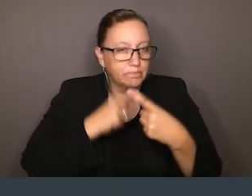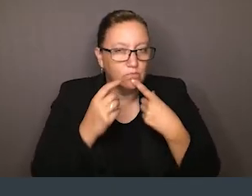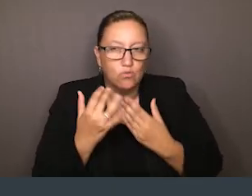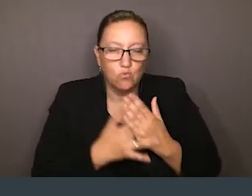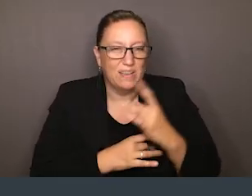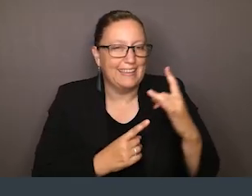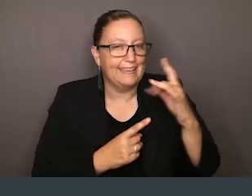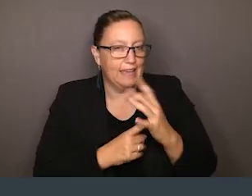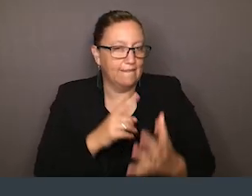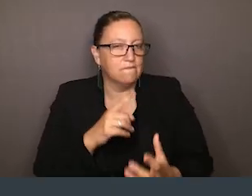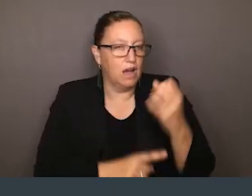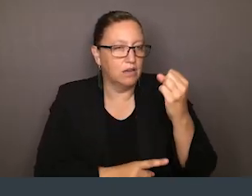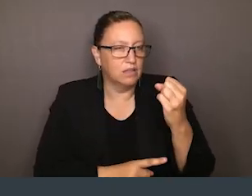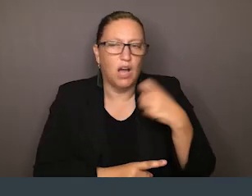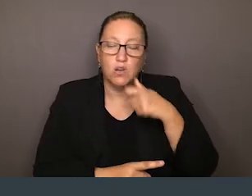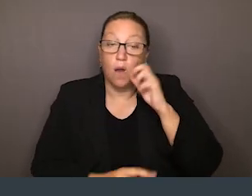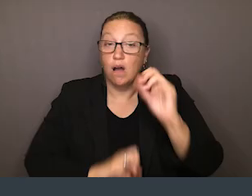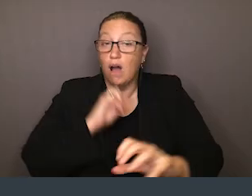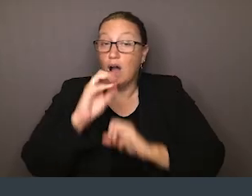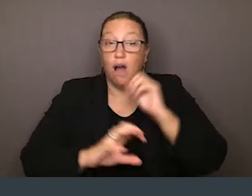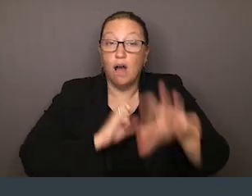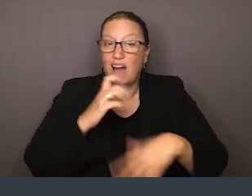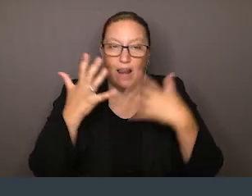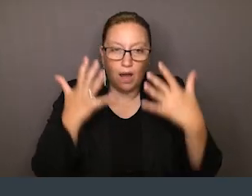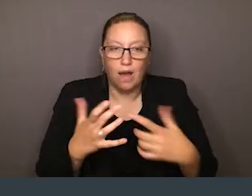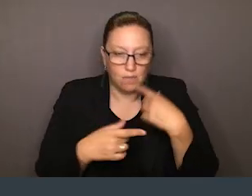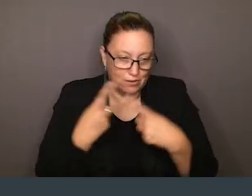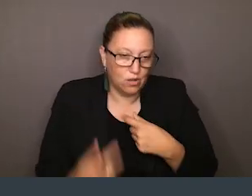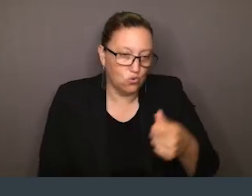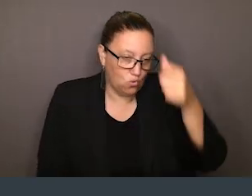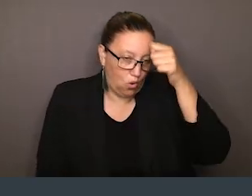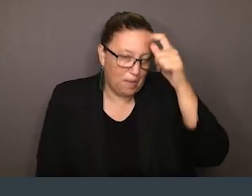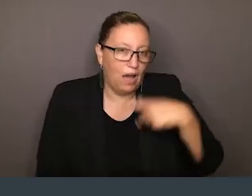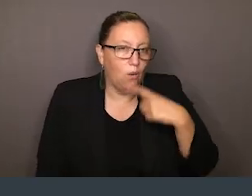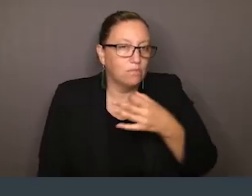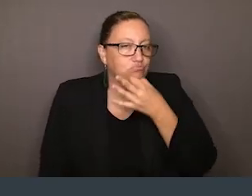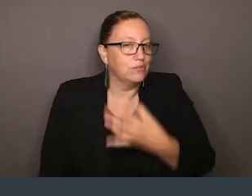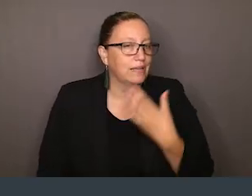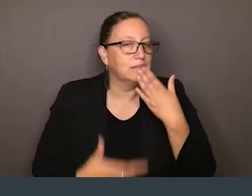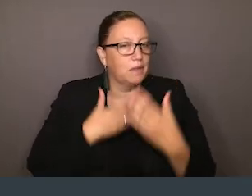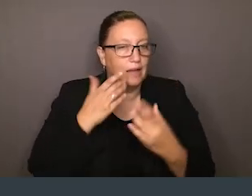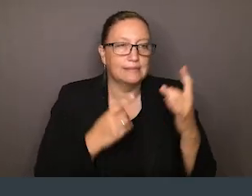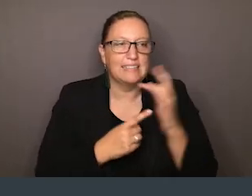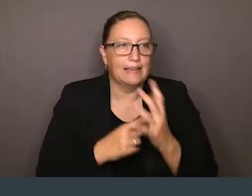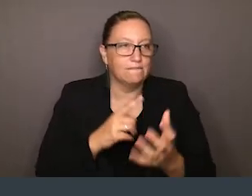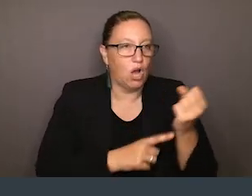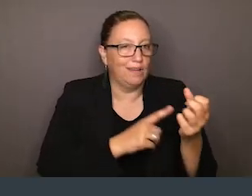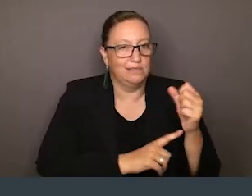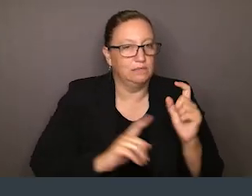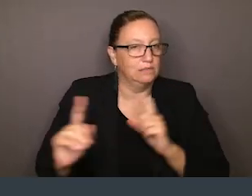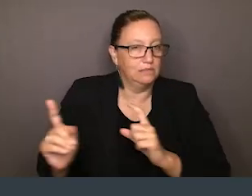some of these key findings, and it's probably a lot of information, but I will kind of briefly explain our